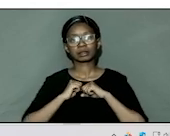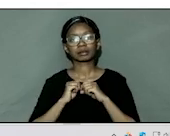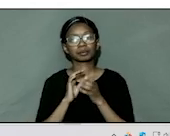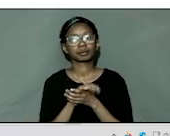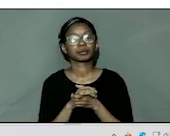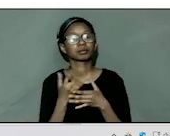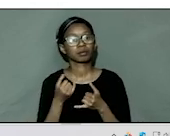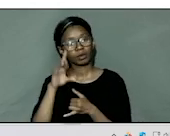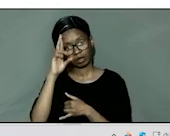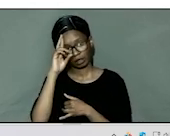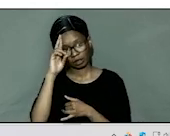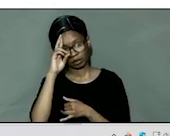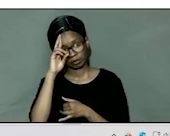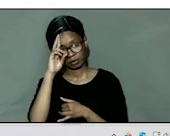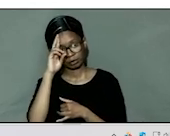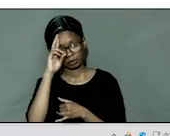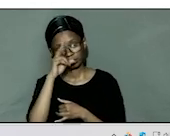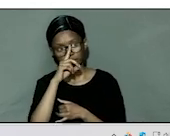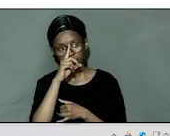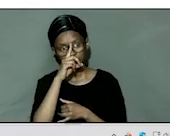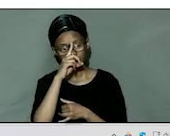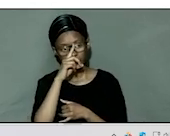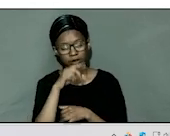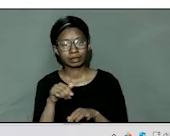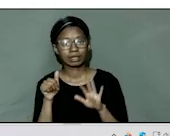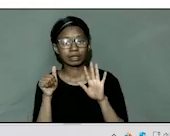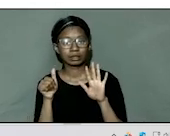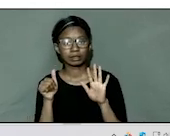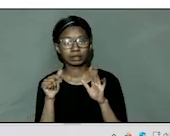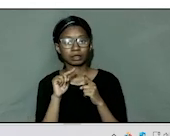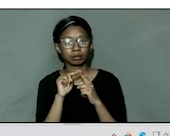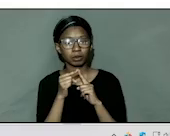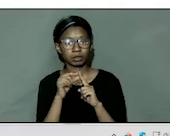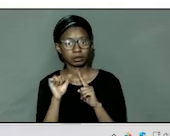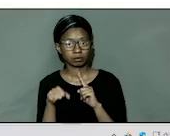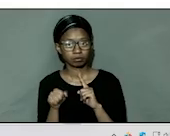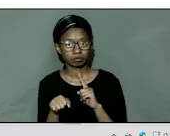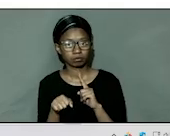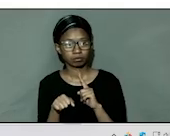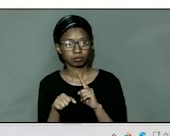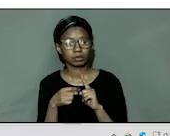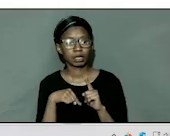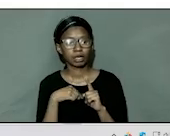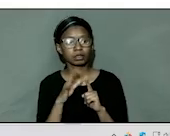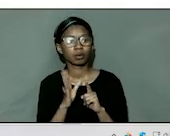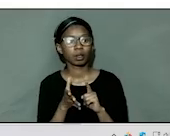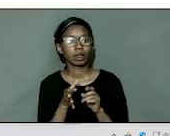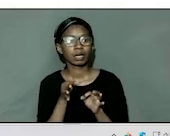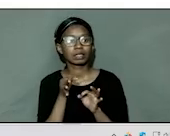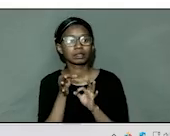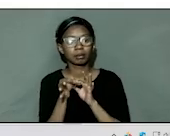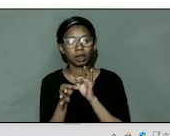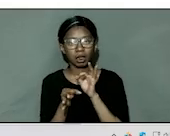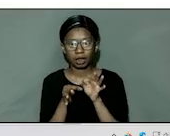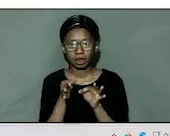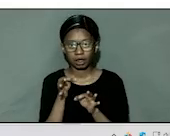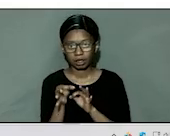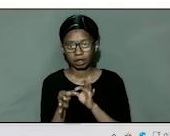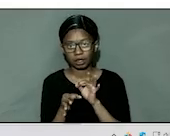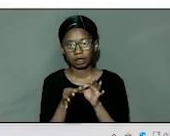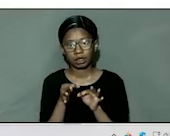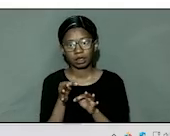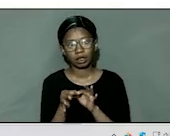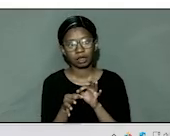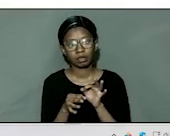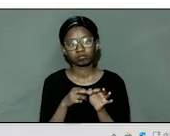Remember the 6 what? The 6 points again. we are going to state the original state of